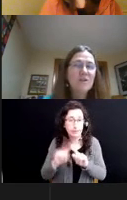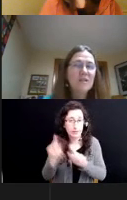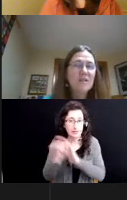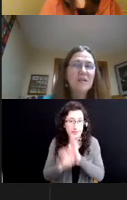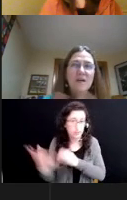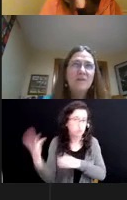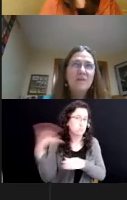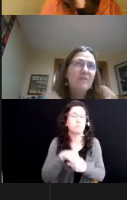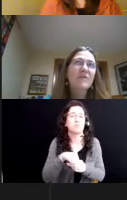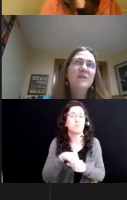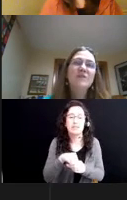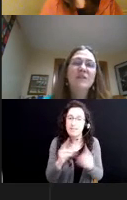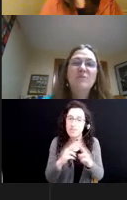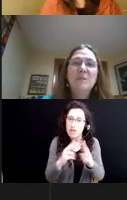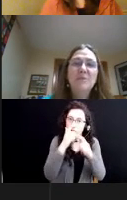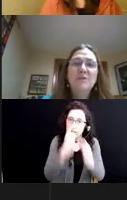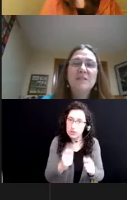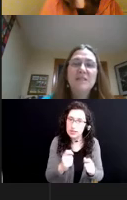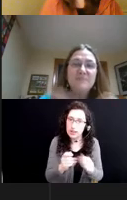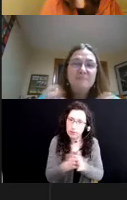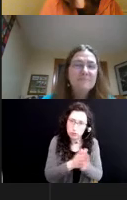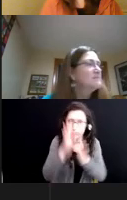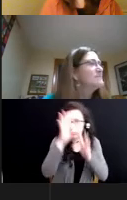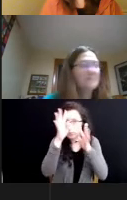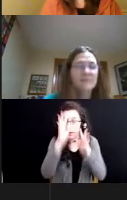interesting community of very innovative people.